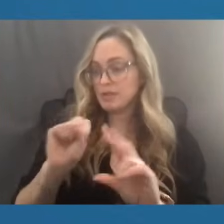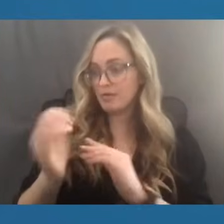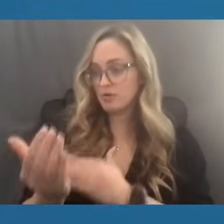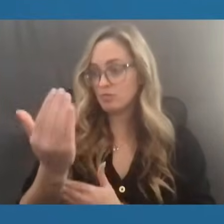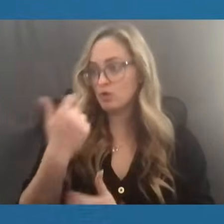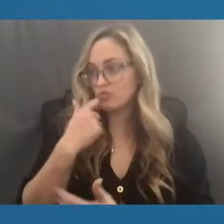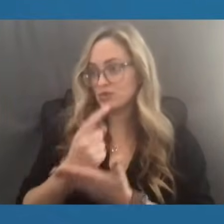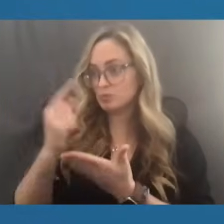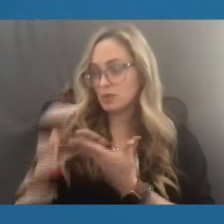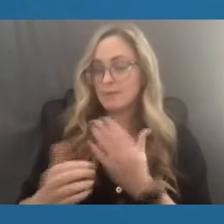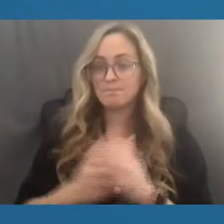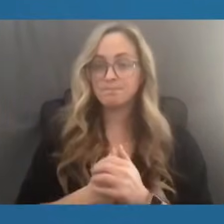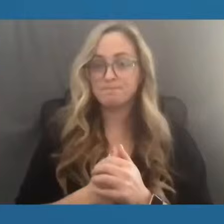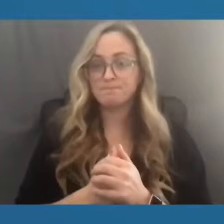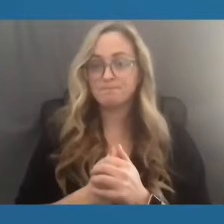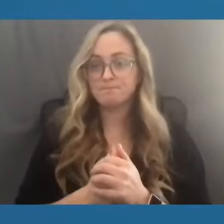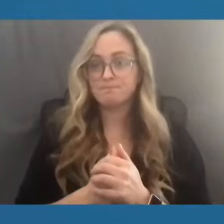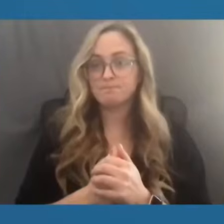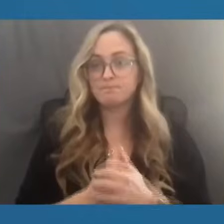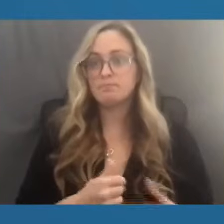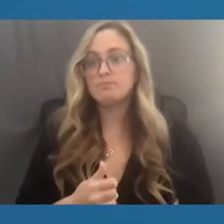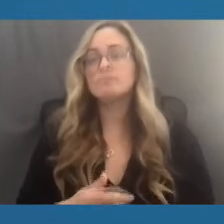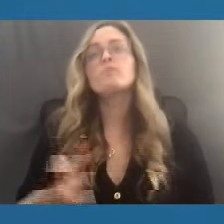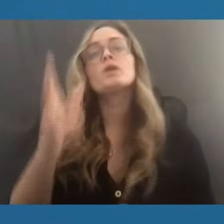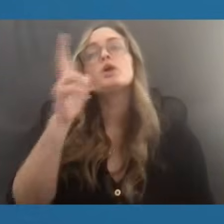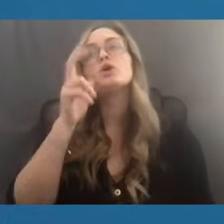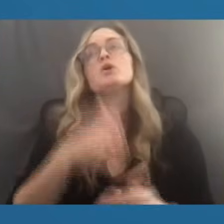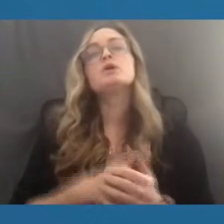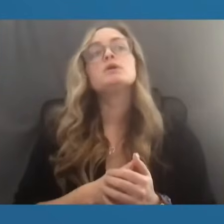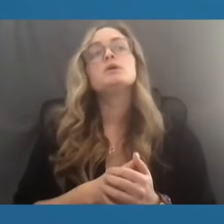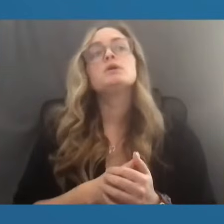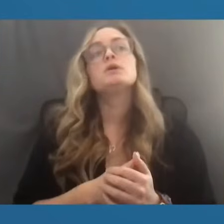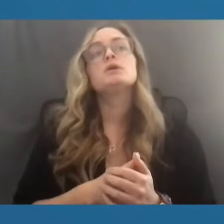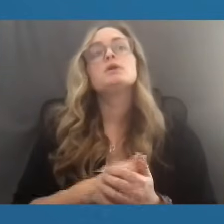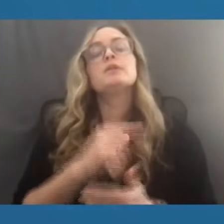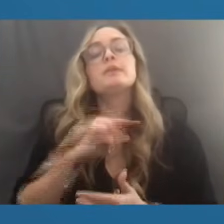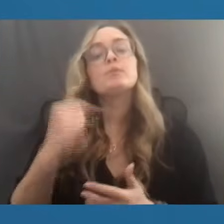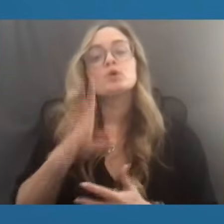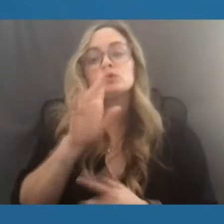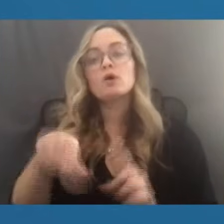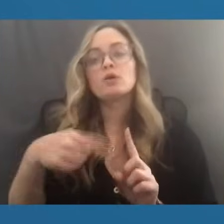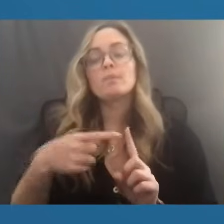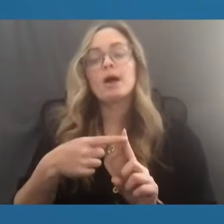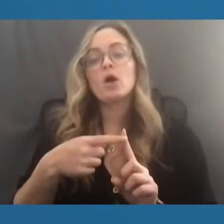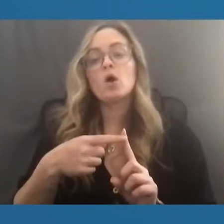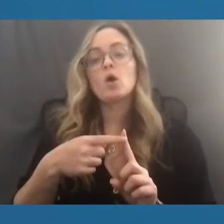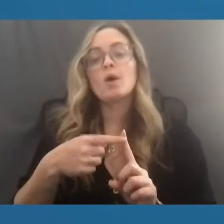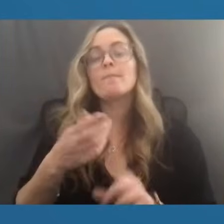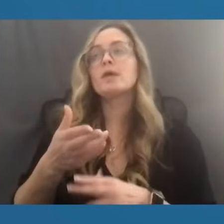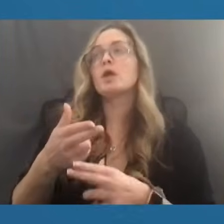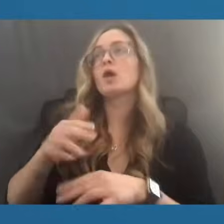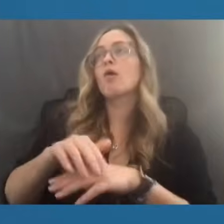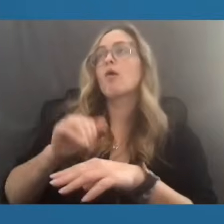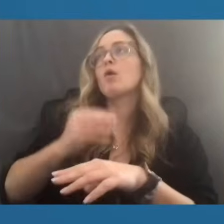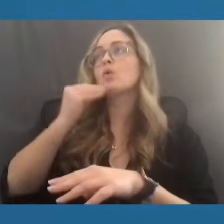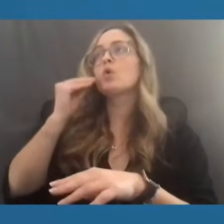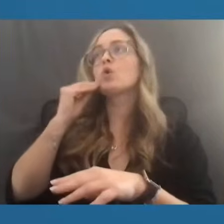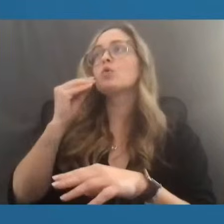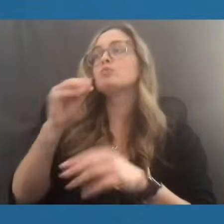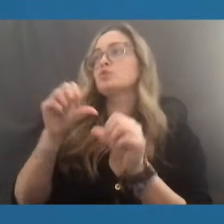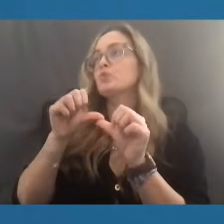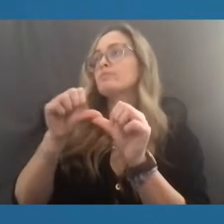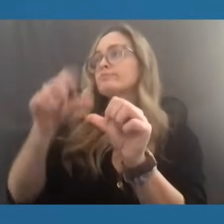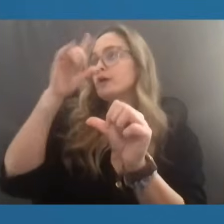weekend. And I heard the priest talk about being called home to eternal life. And